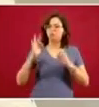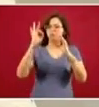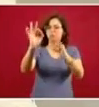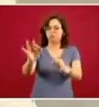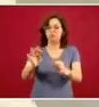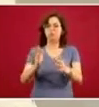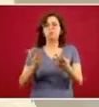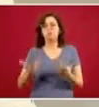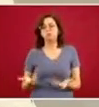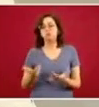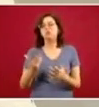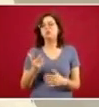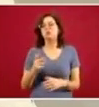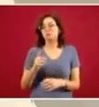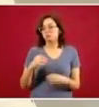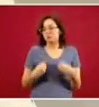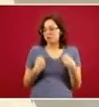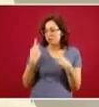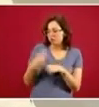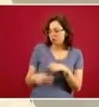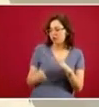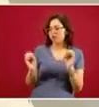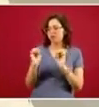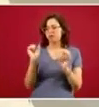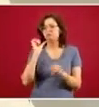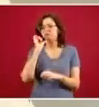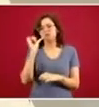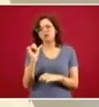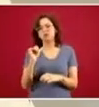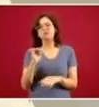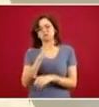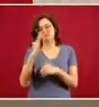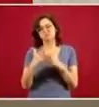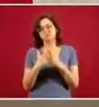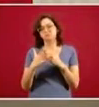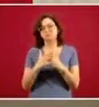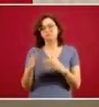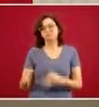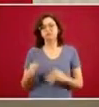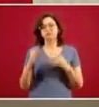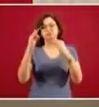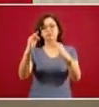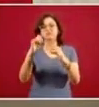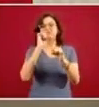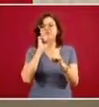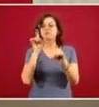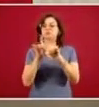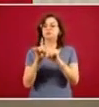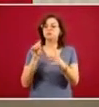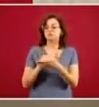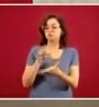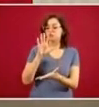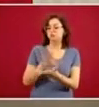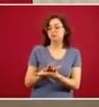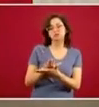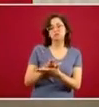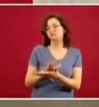work. We have rescheduled an important number of surgeries that are not urgent.